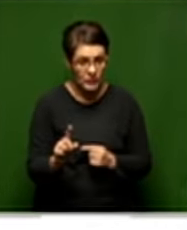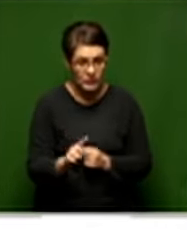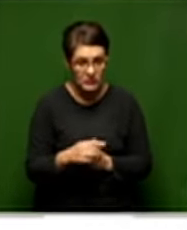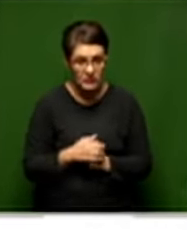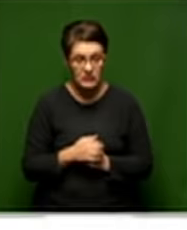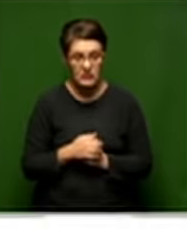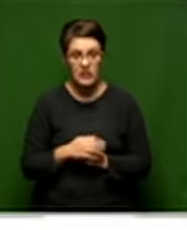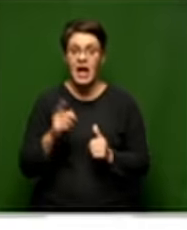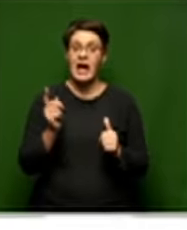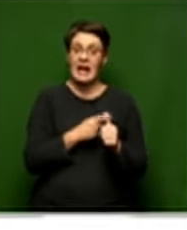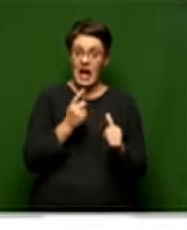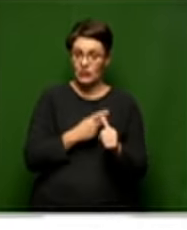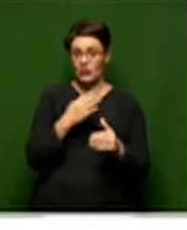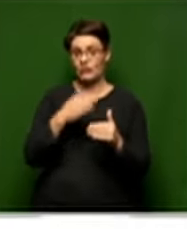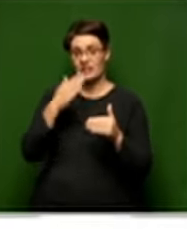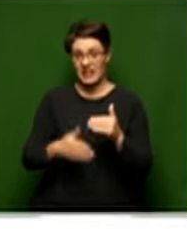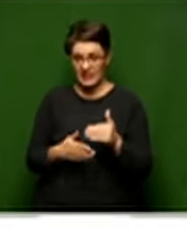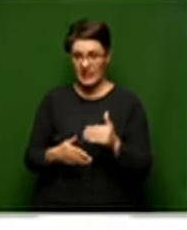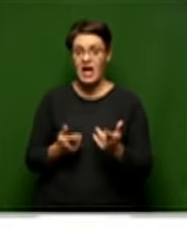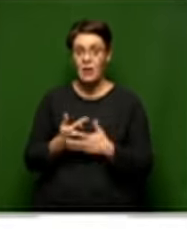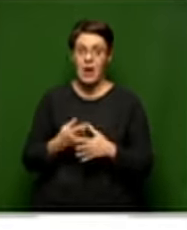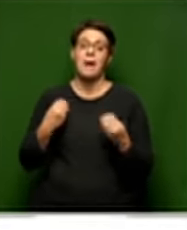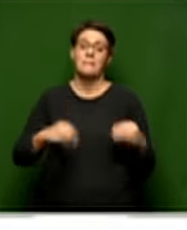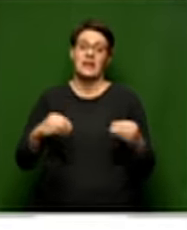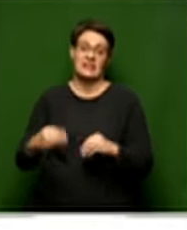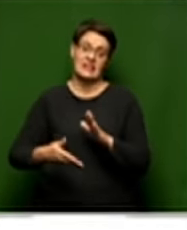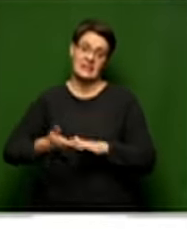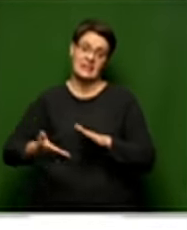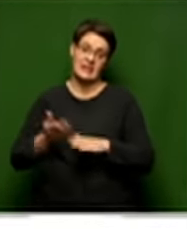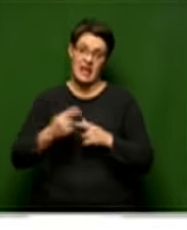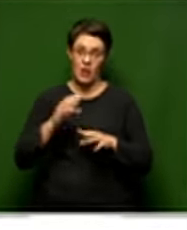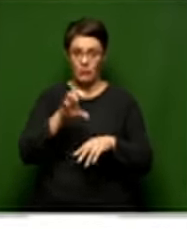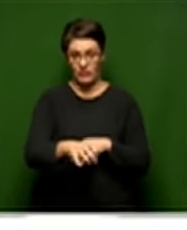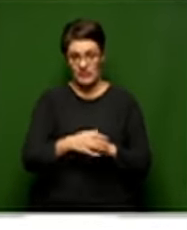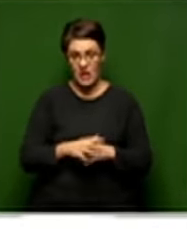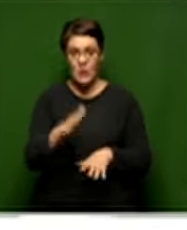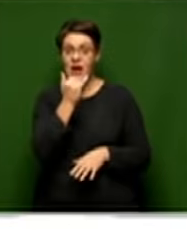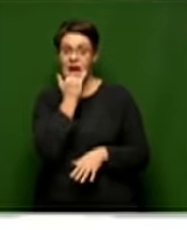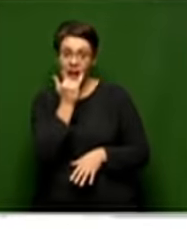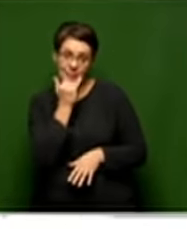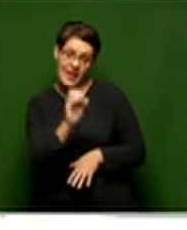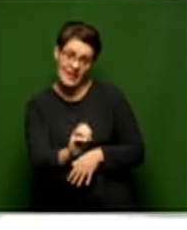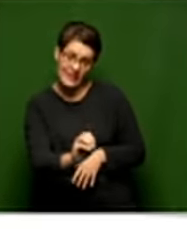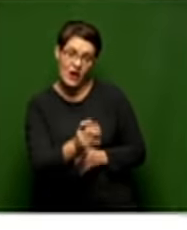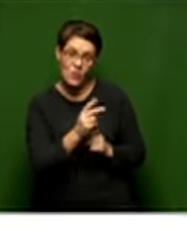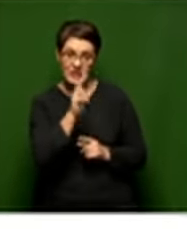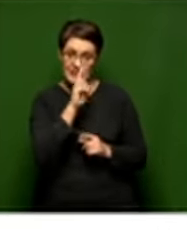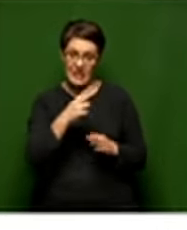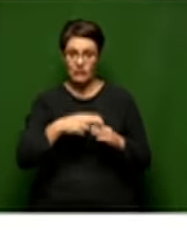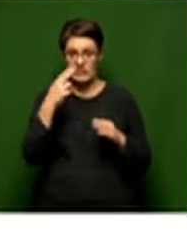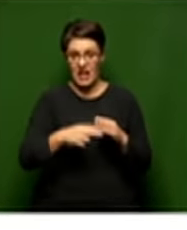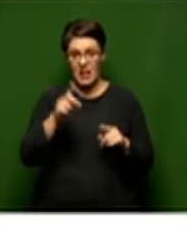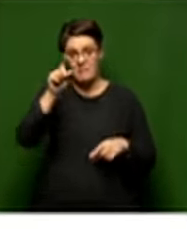of the results is also underway in our province, and we are happy that we are now seeing the